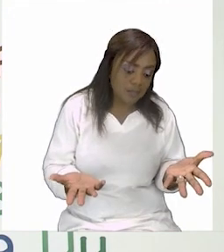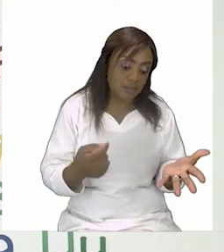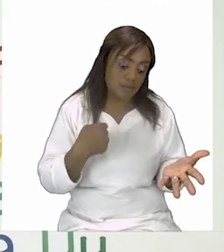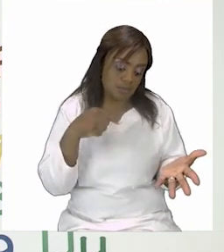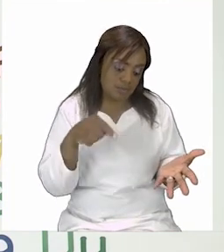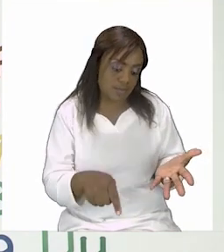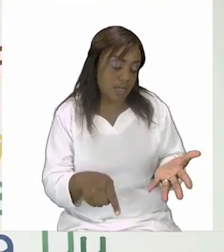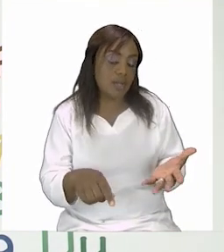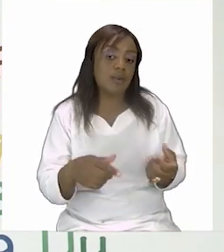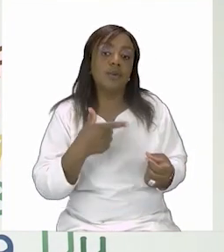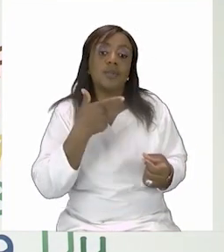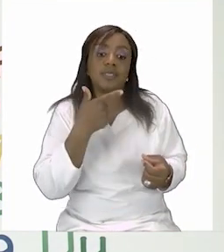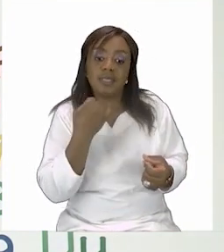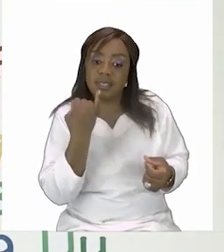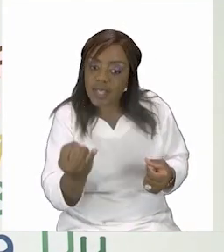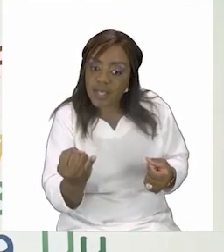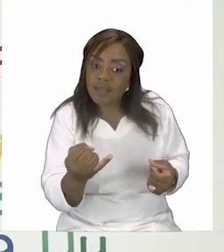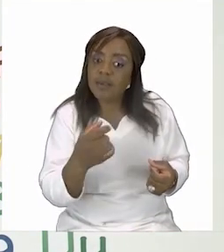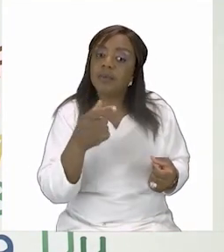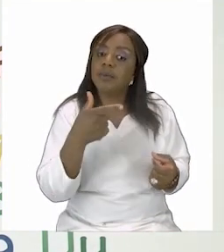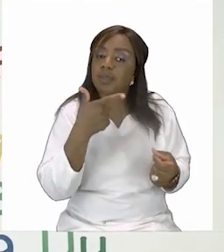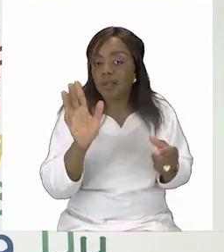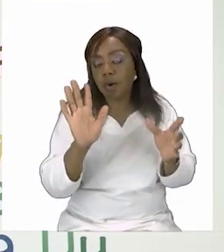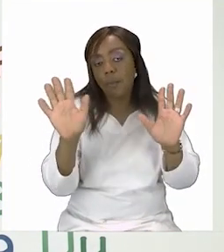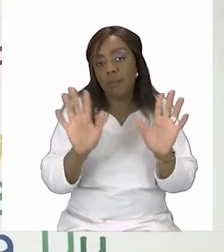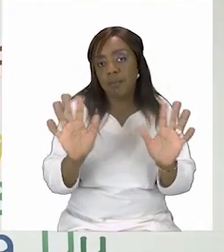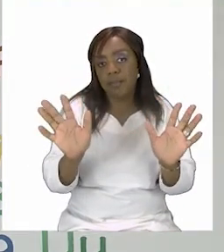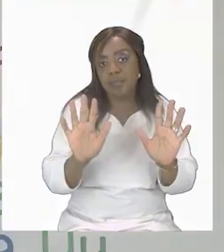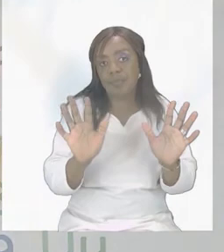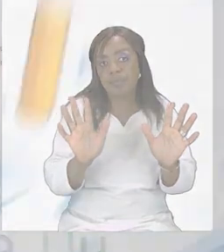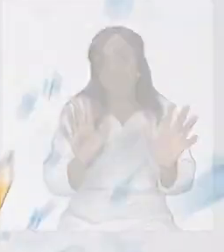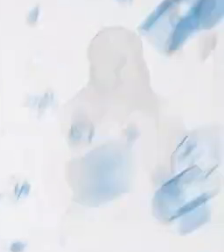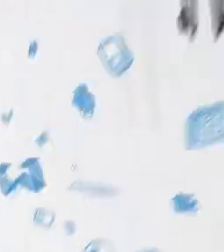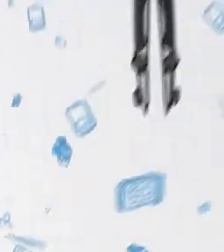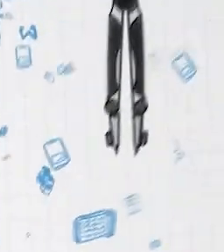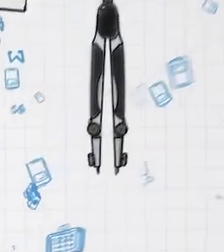and I, we would like to say goodbye!